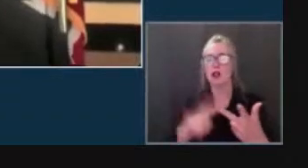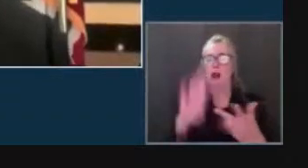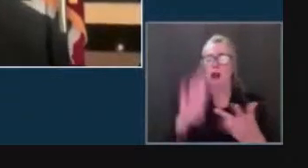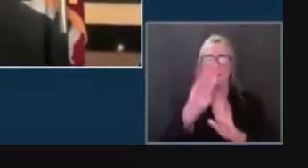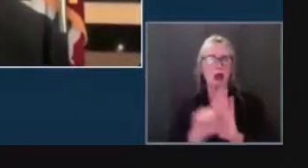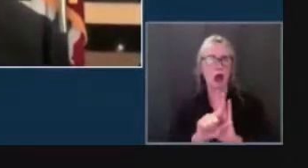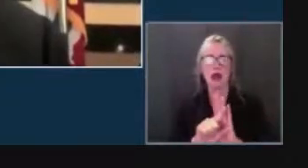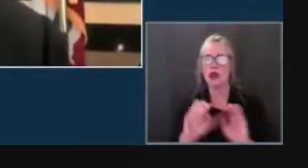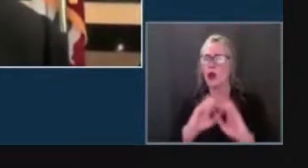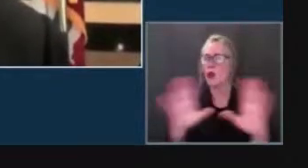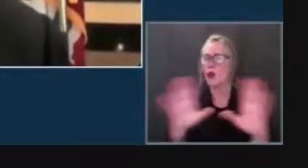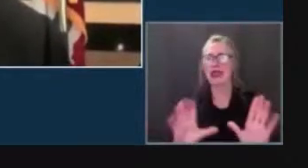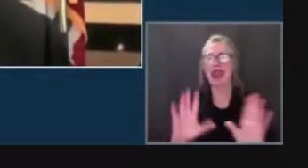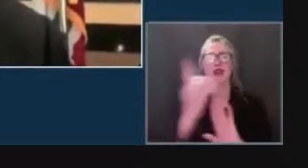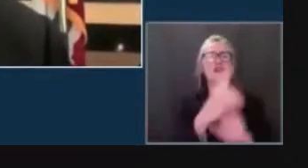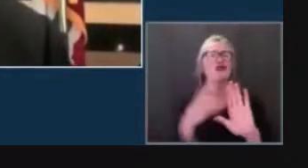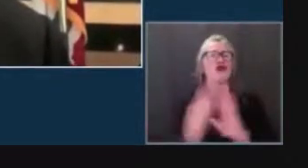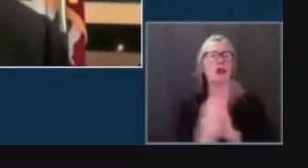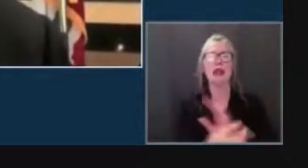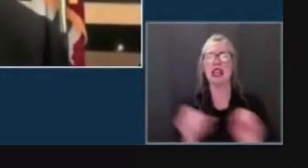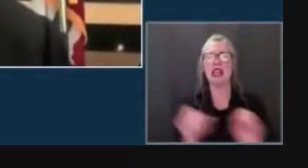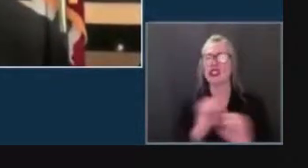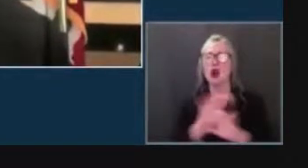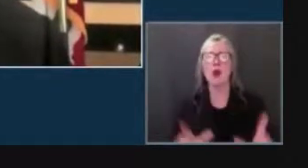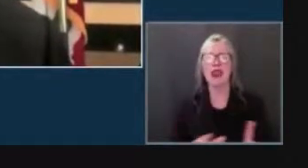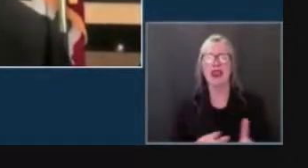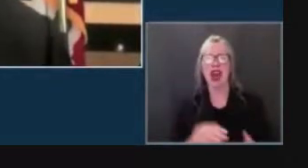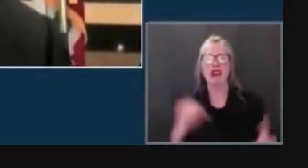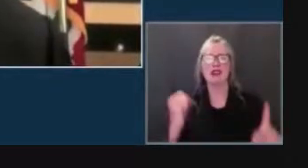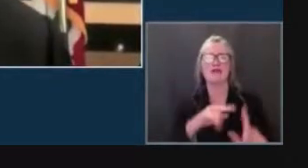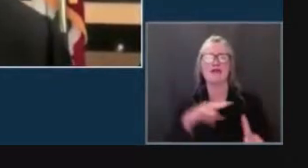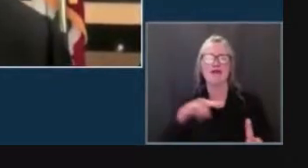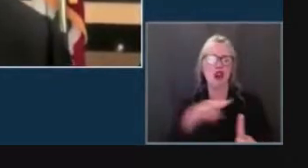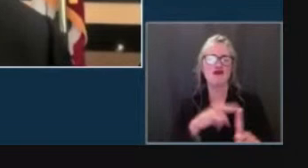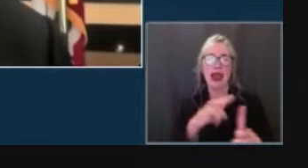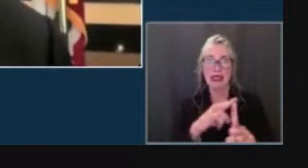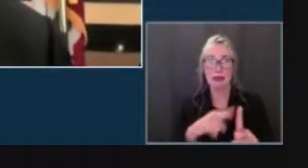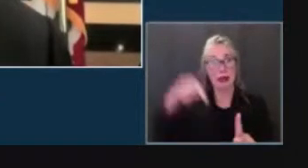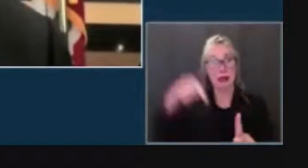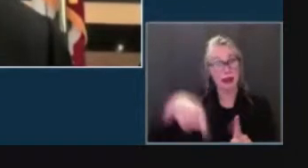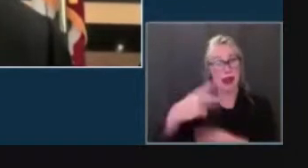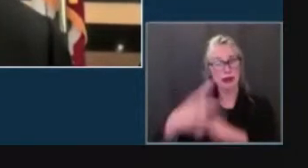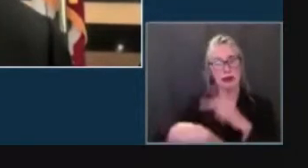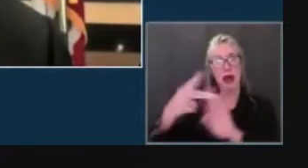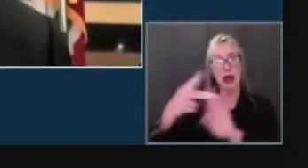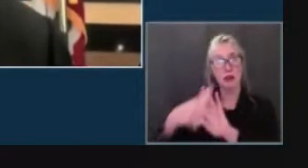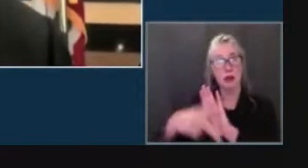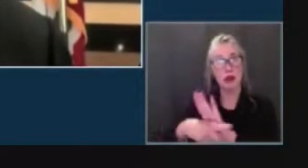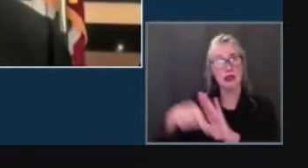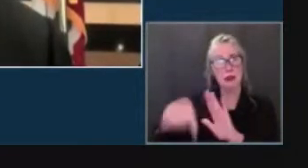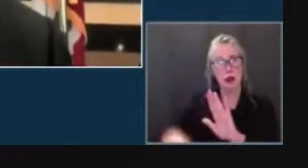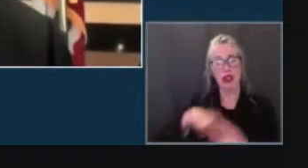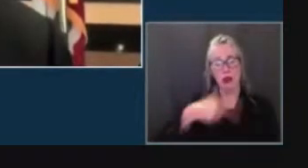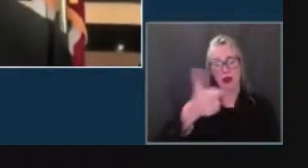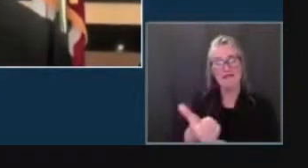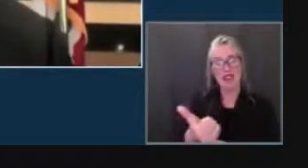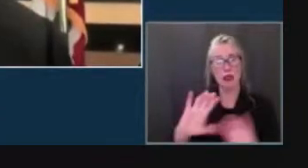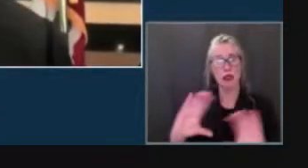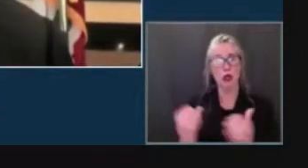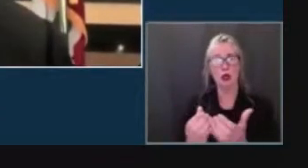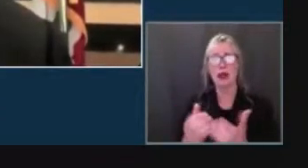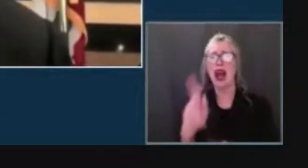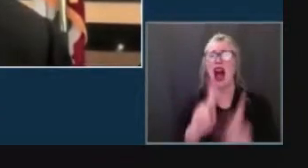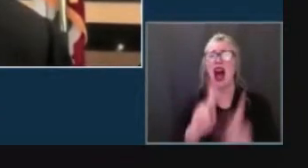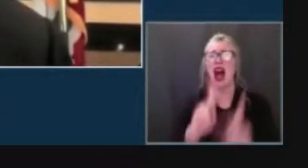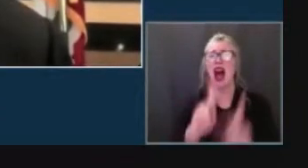the types of principles this party was founded on. While others within the party pretend to be experts on infrastructure, our